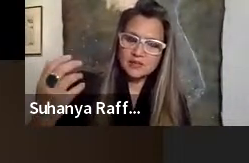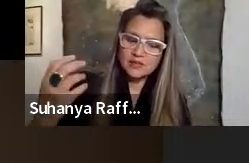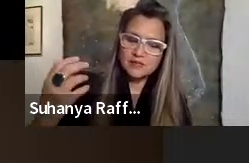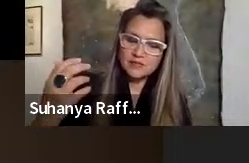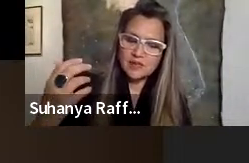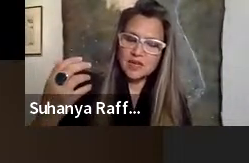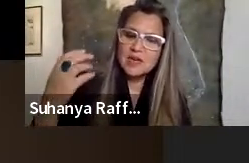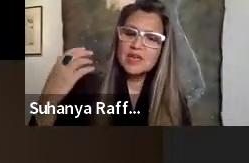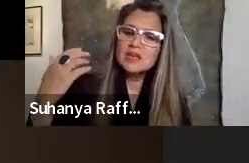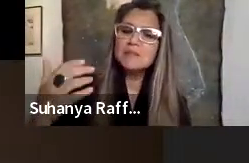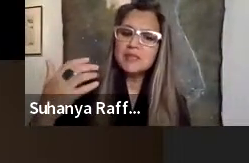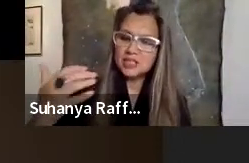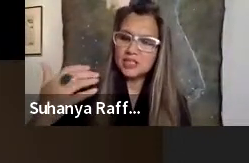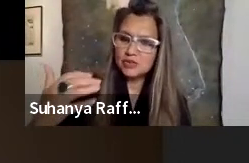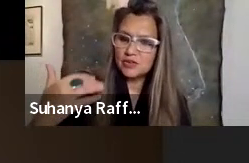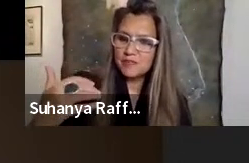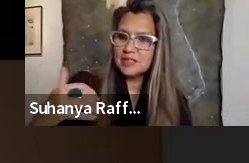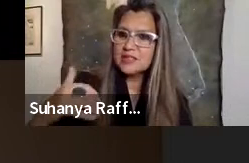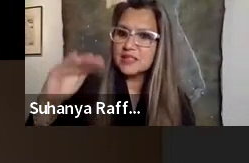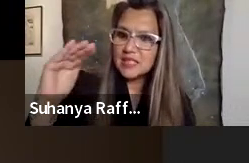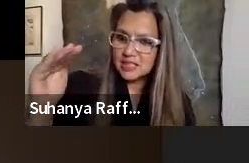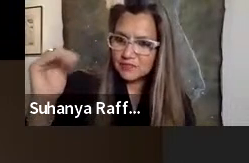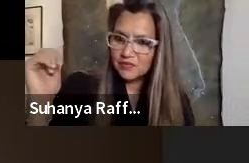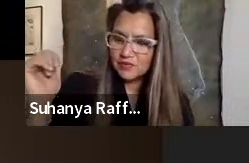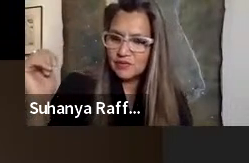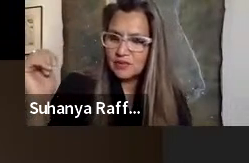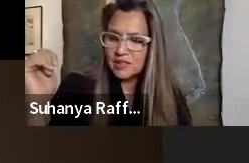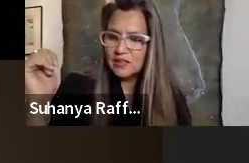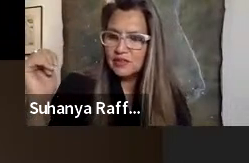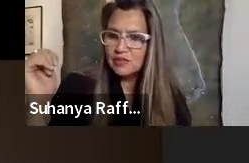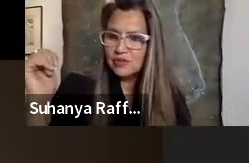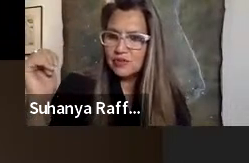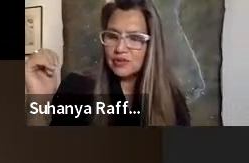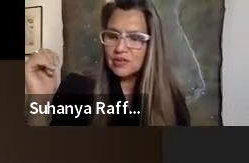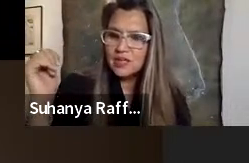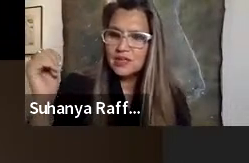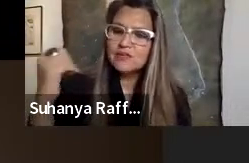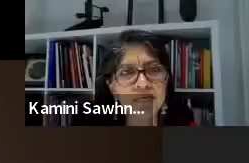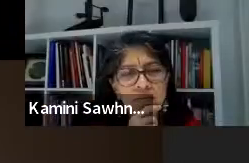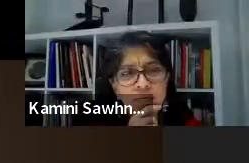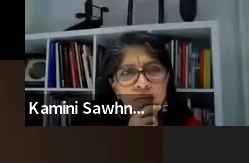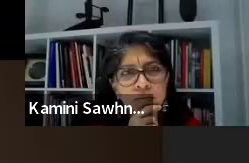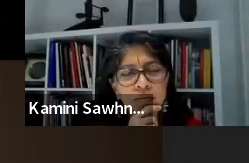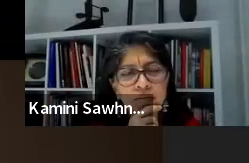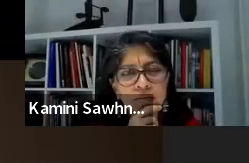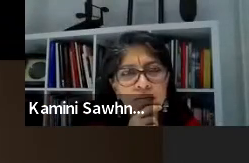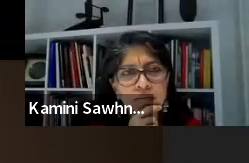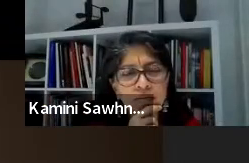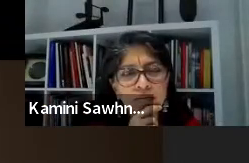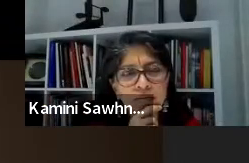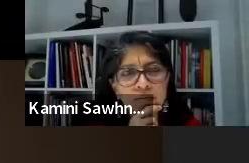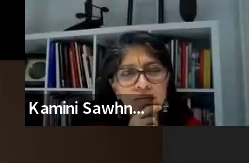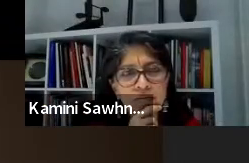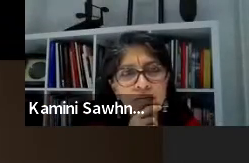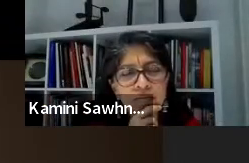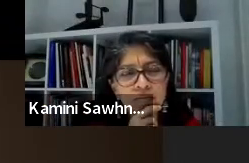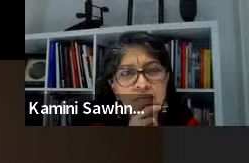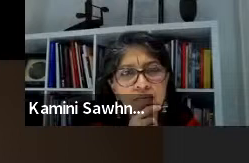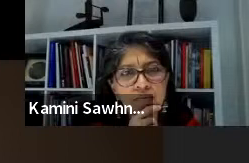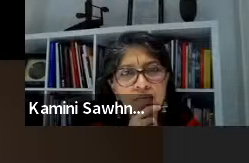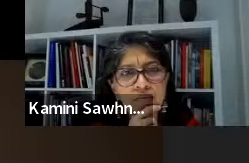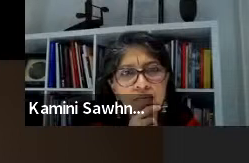this kind of her inability to have been successful in New York. Really sat with